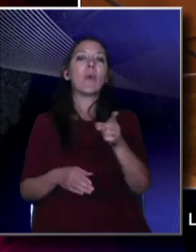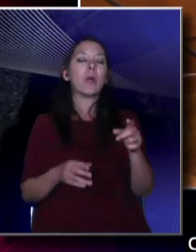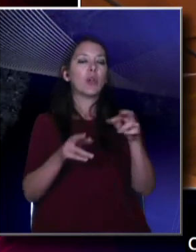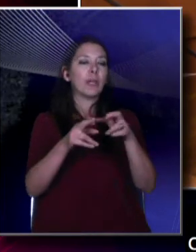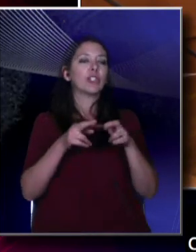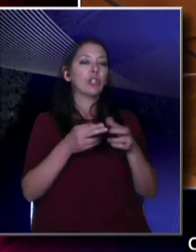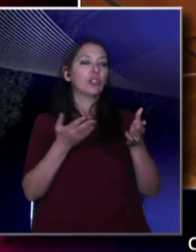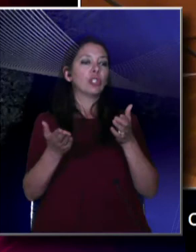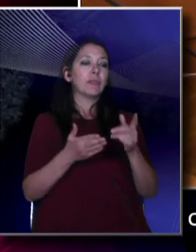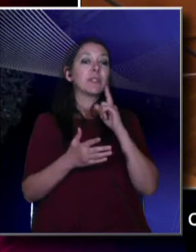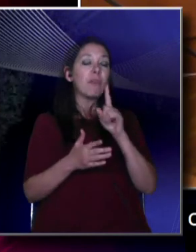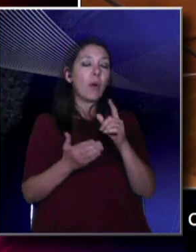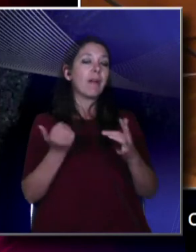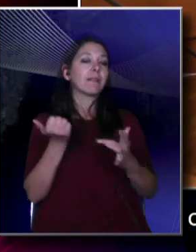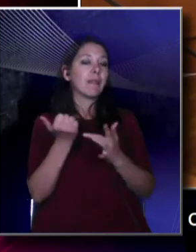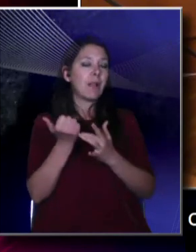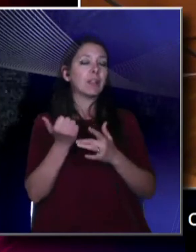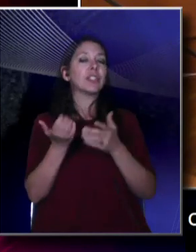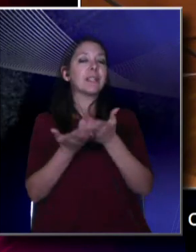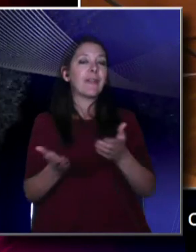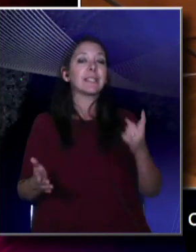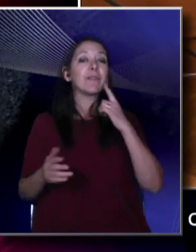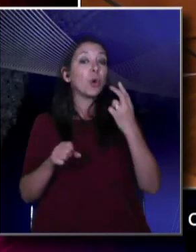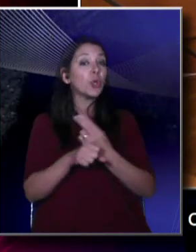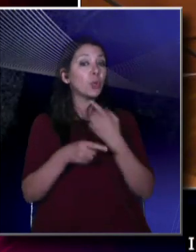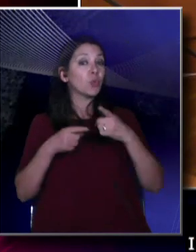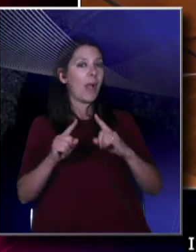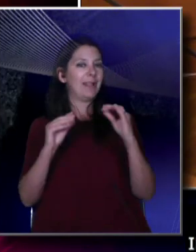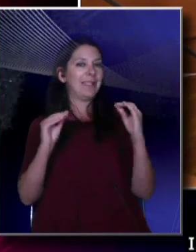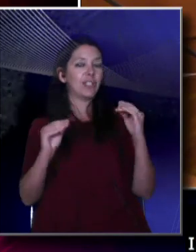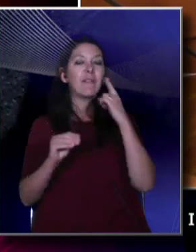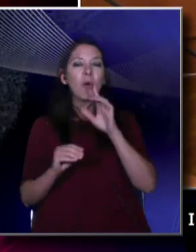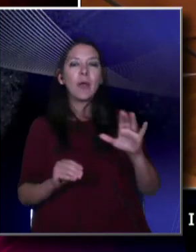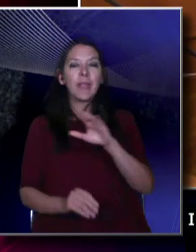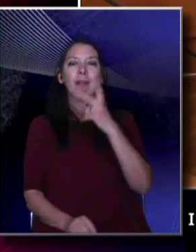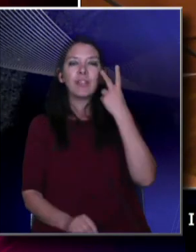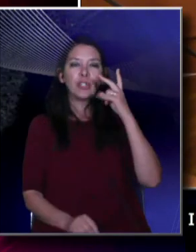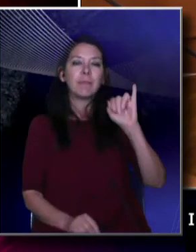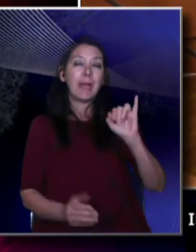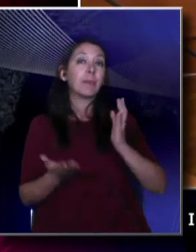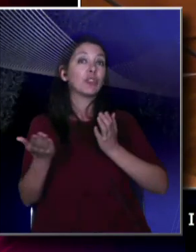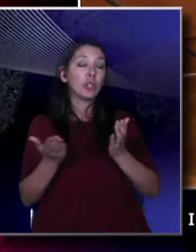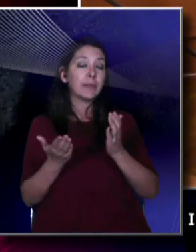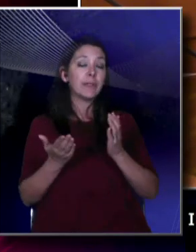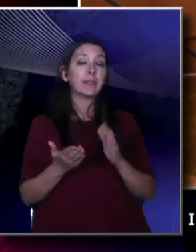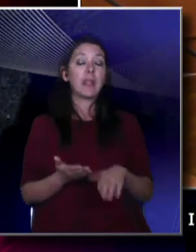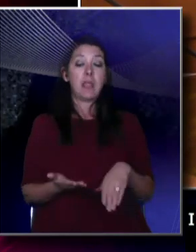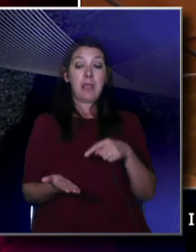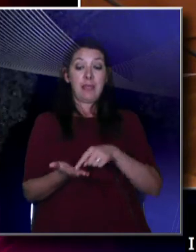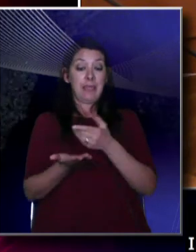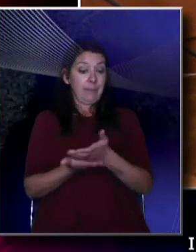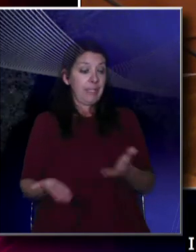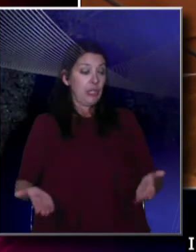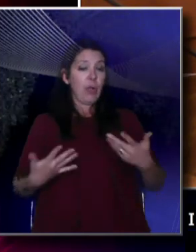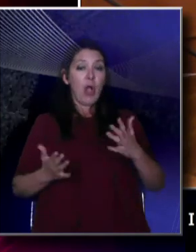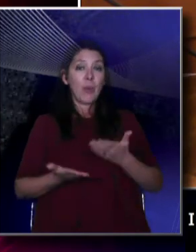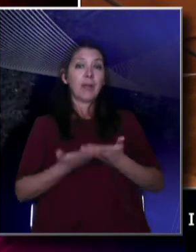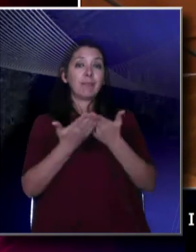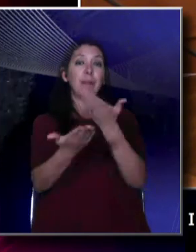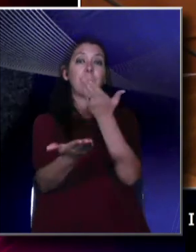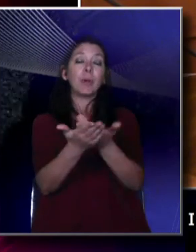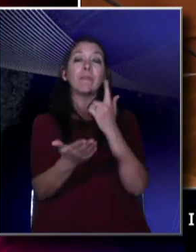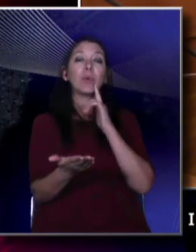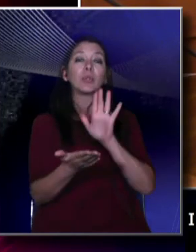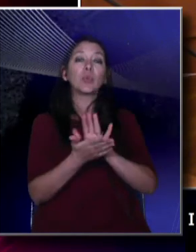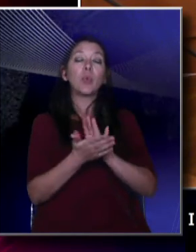technology devices to utilize in the instruction of their vision impairment services. As proven in the materials provided by Danny to the school board